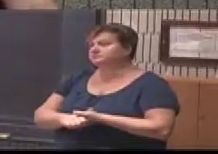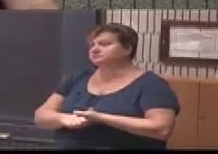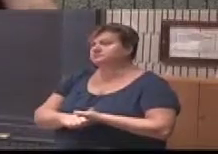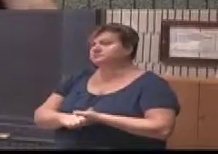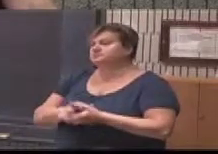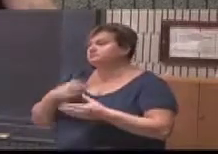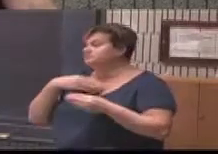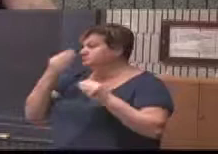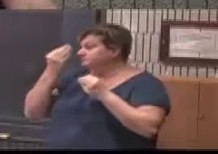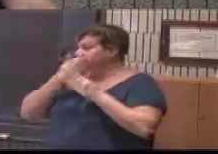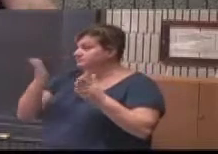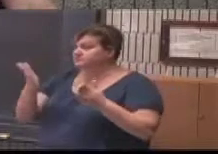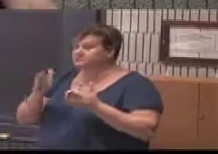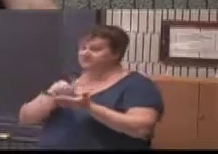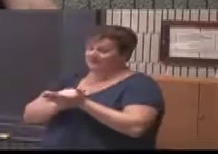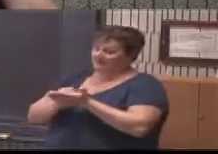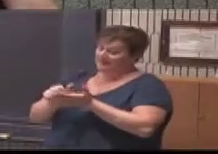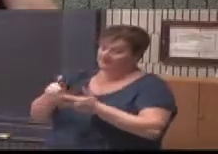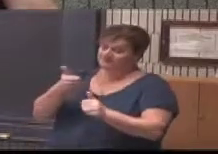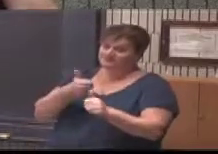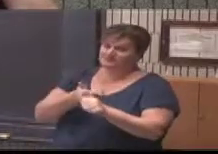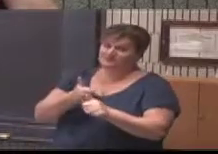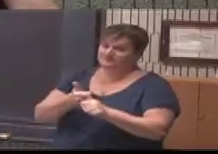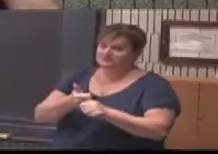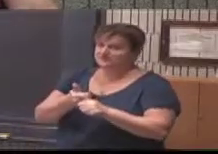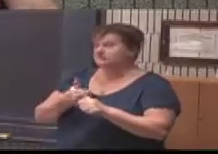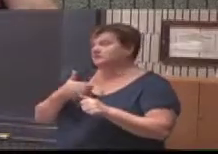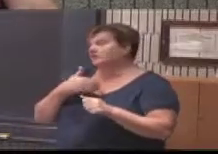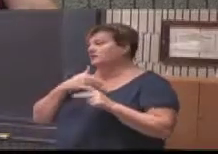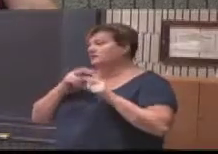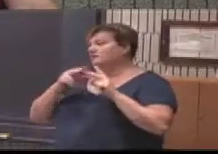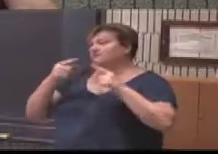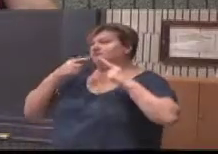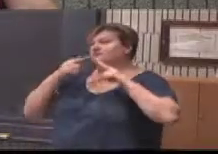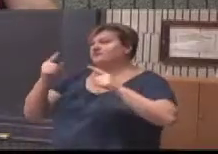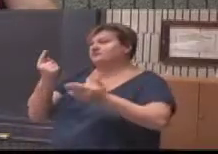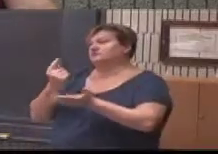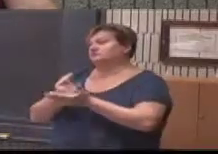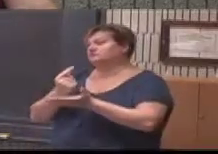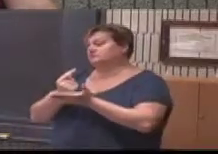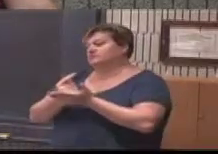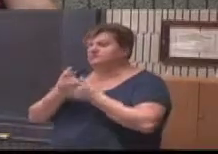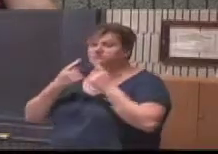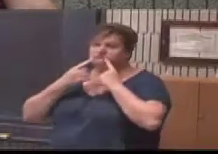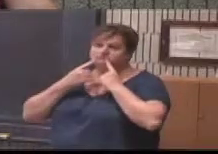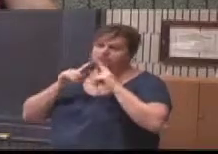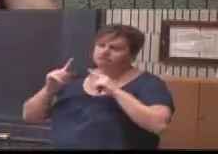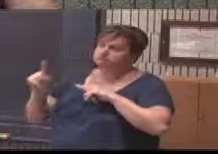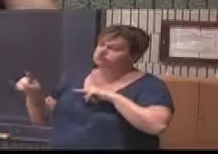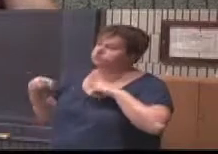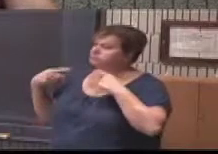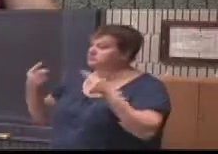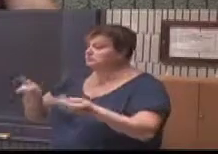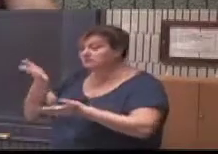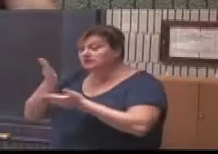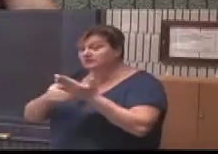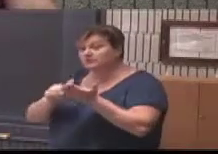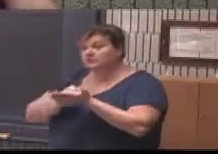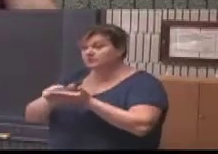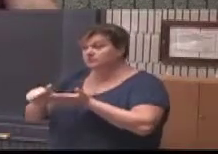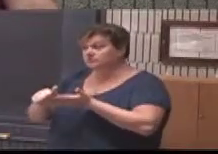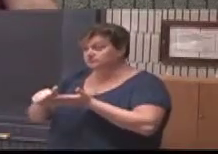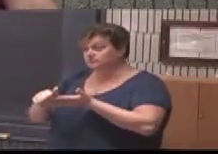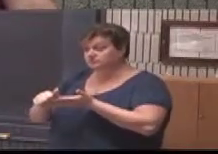just like to say here that cancer has some very effective treatments. They've come a long, long way, and there are even some cancers that